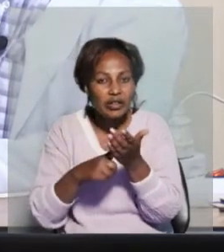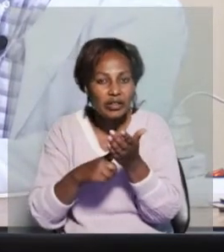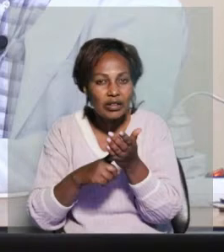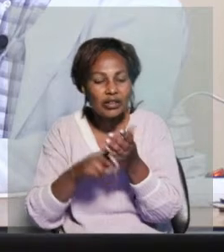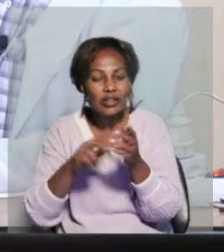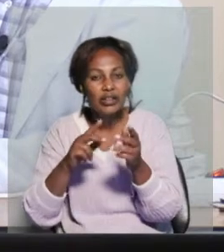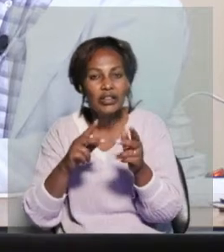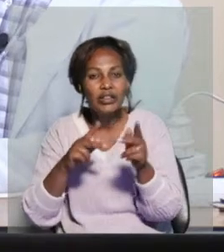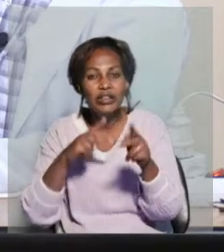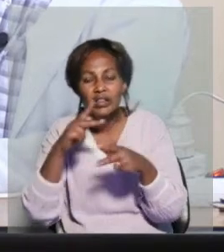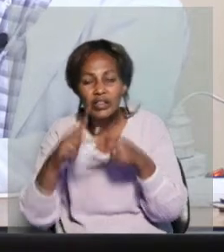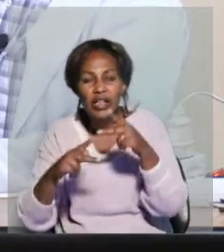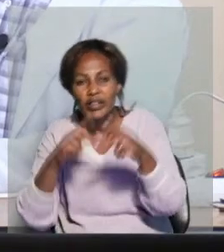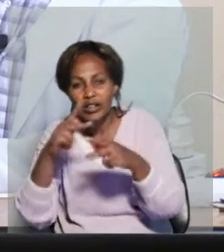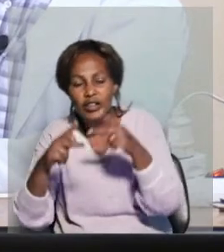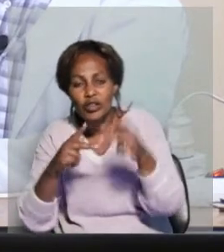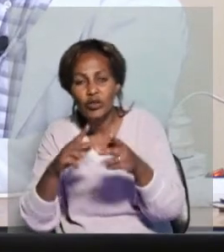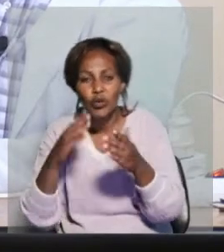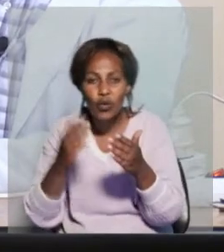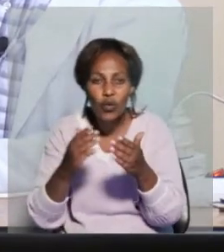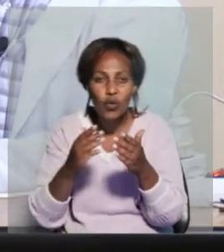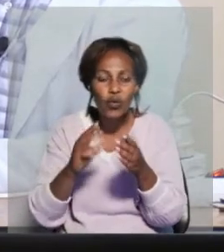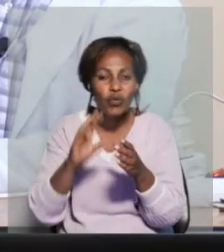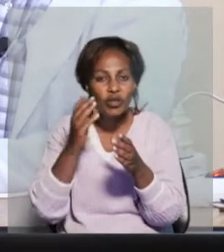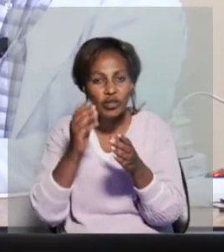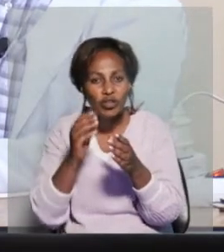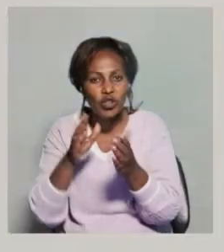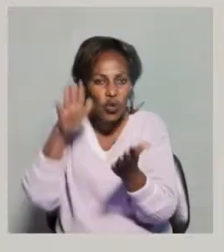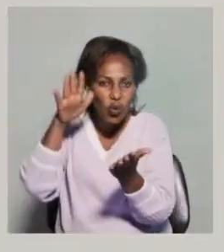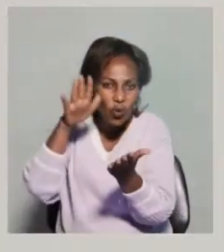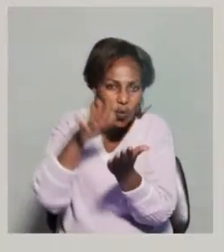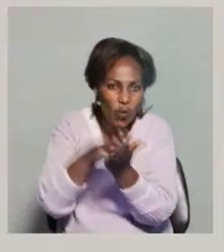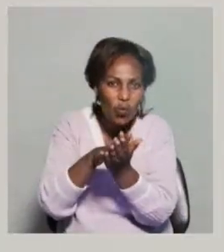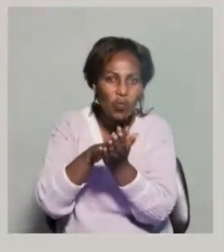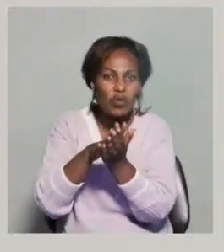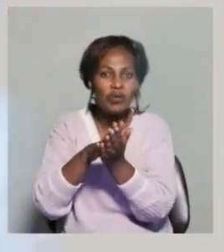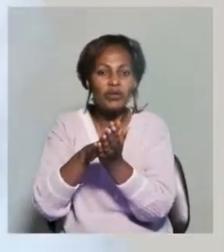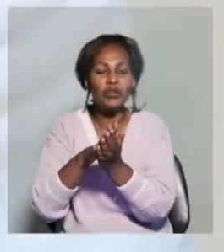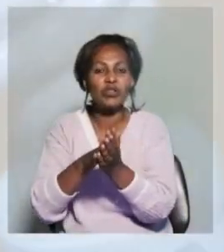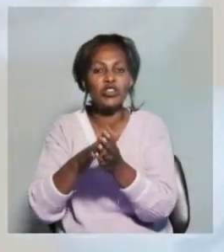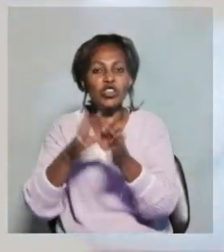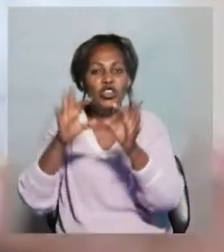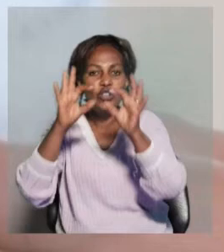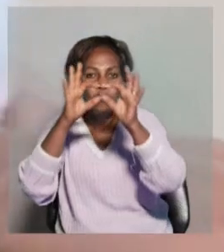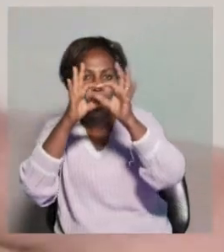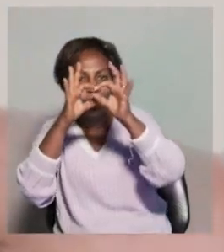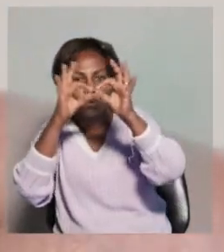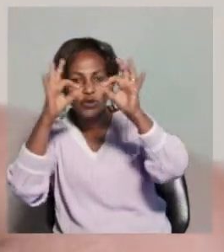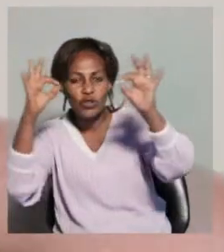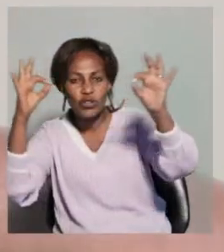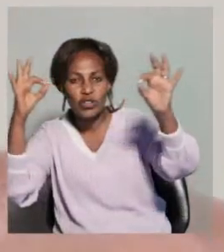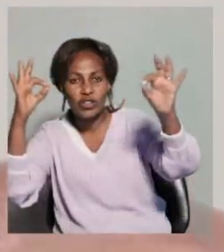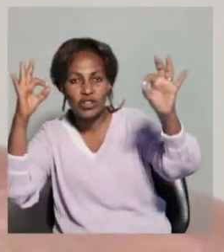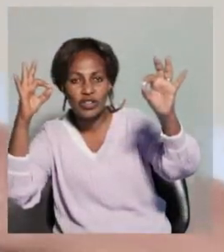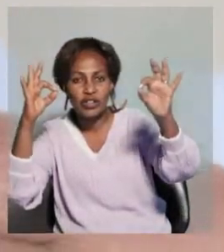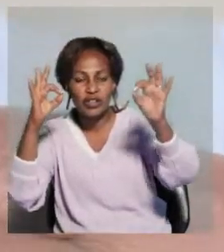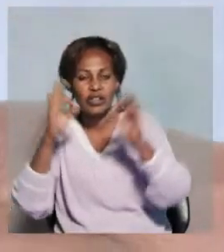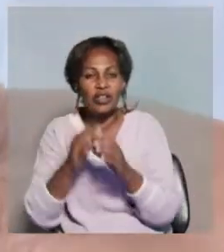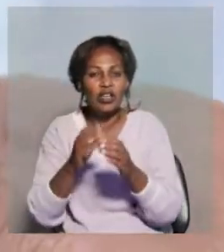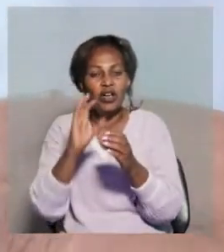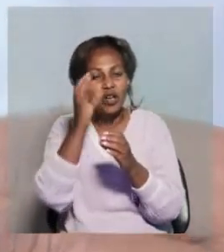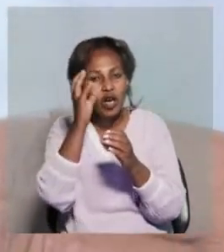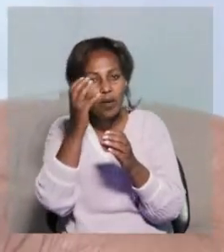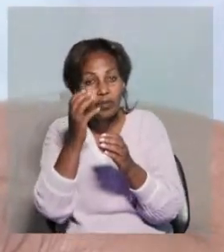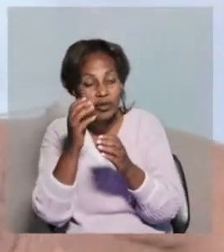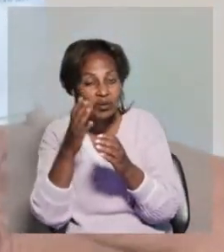lamps are known as compact fluorescent lamps. You know, earlier fluorescent lamps were in the form